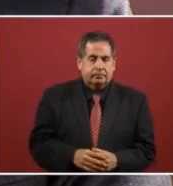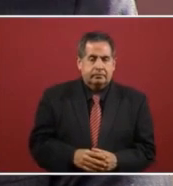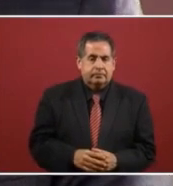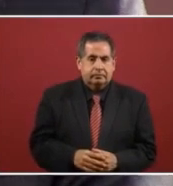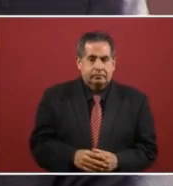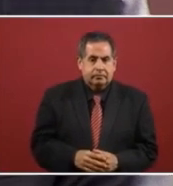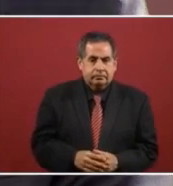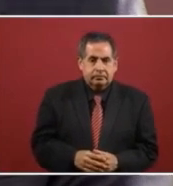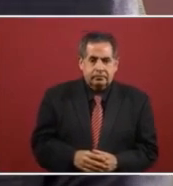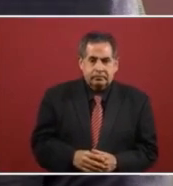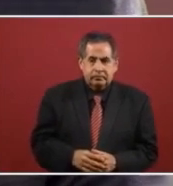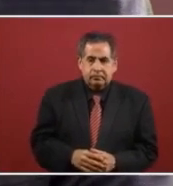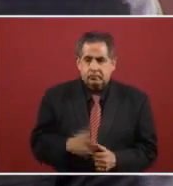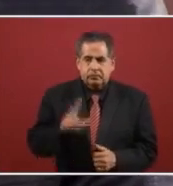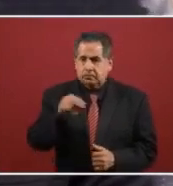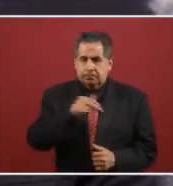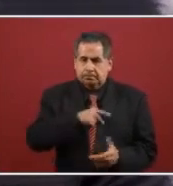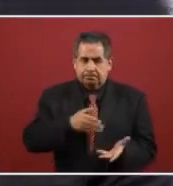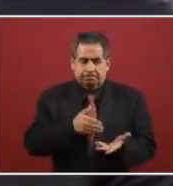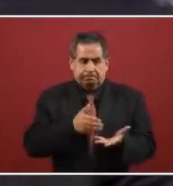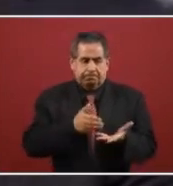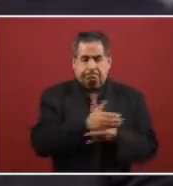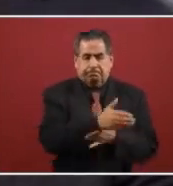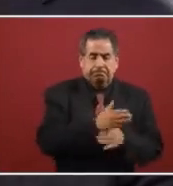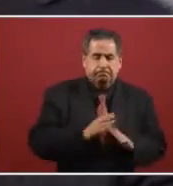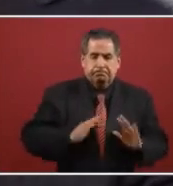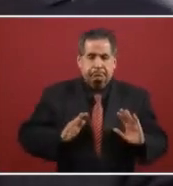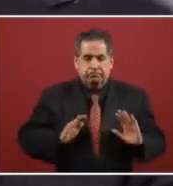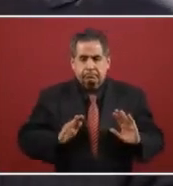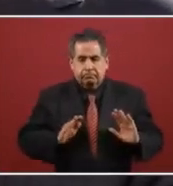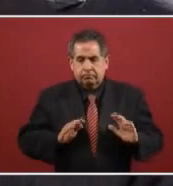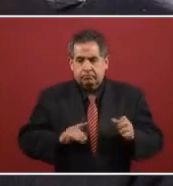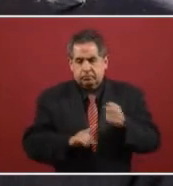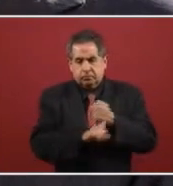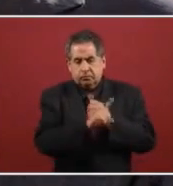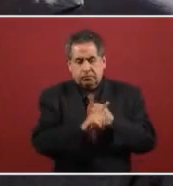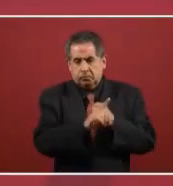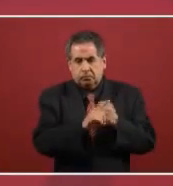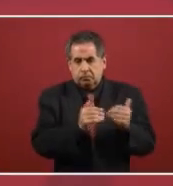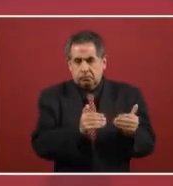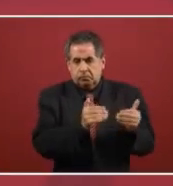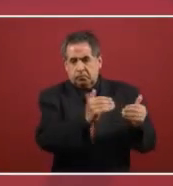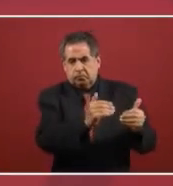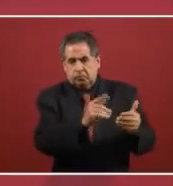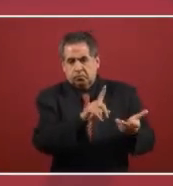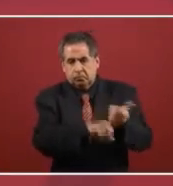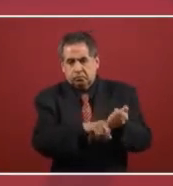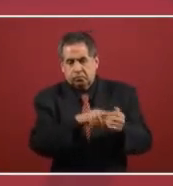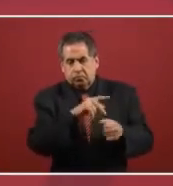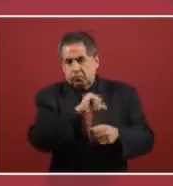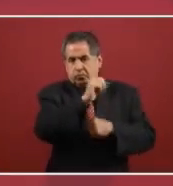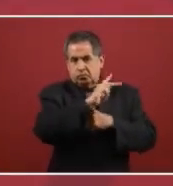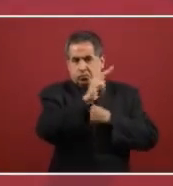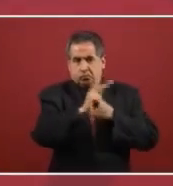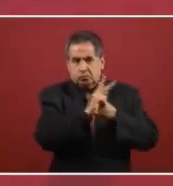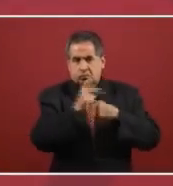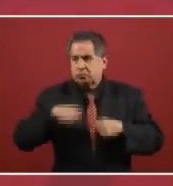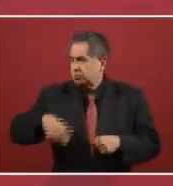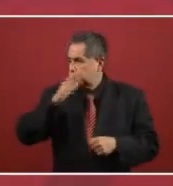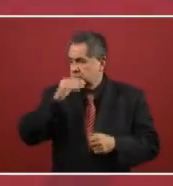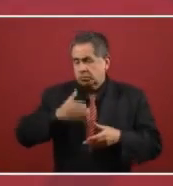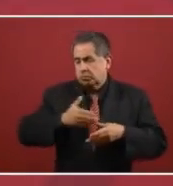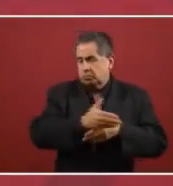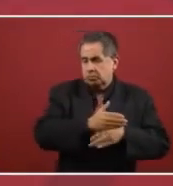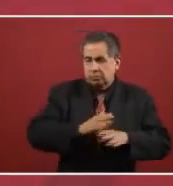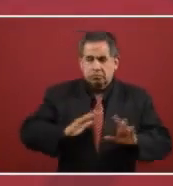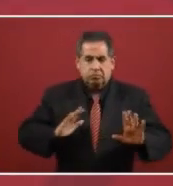It's painful. No meternos And not to get en involved los problemas in the problems internos of de otros países. internal